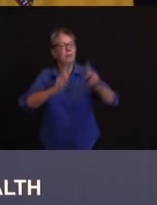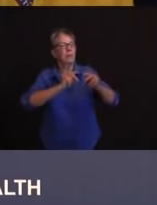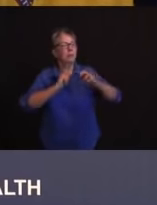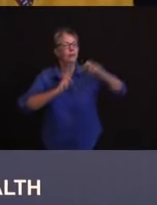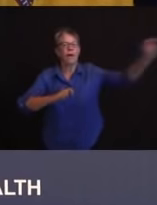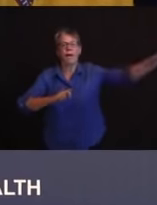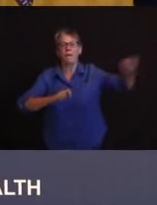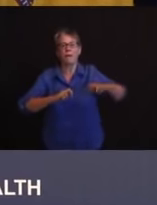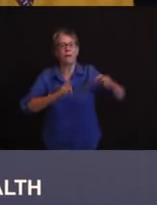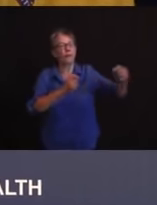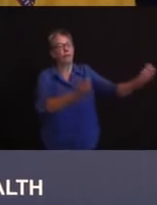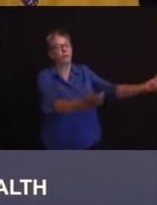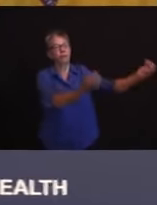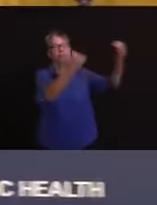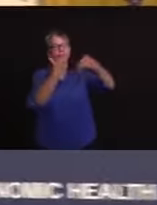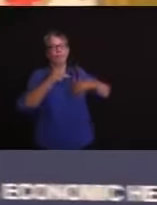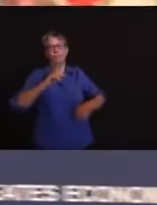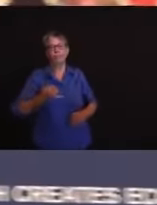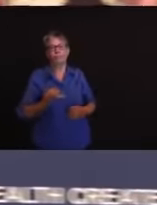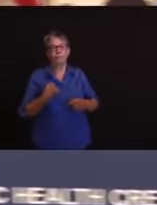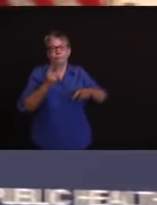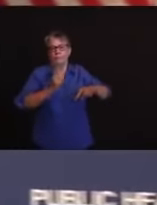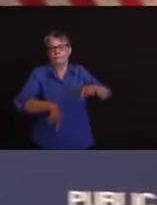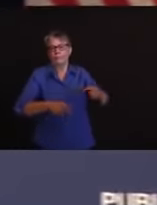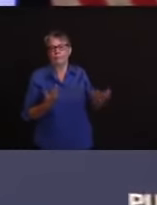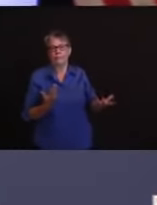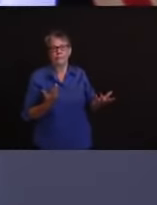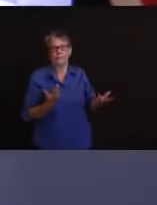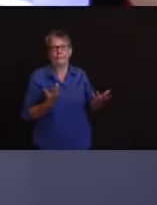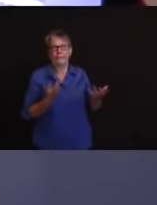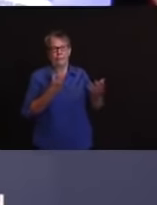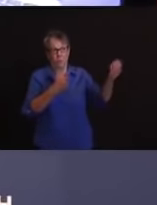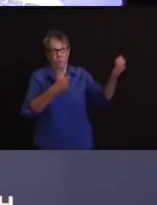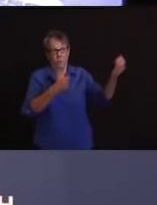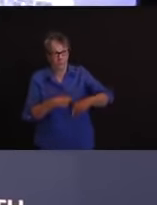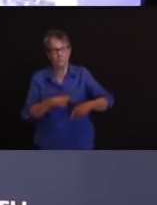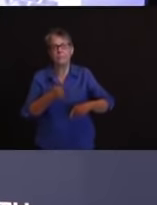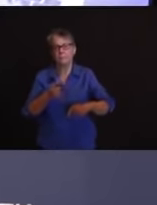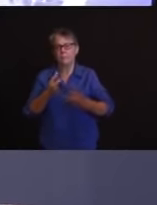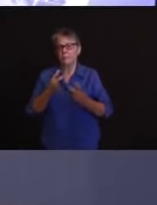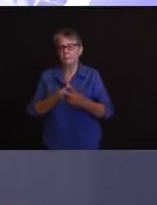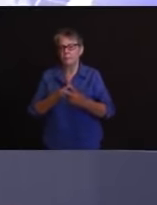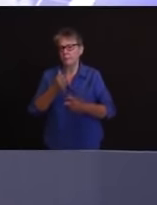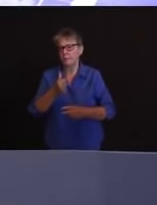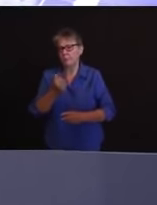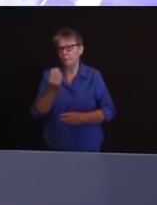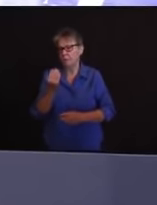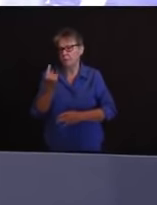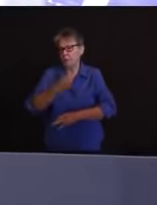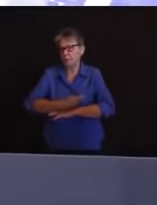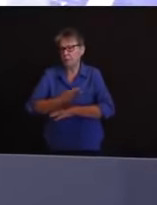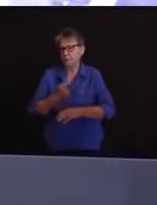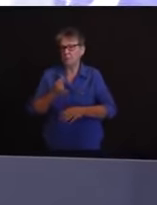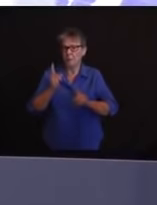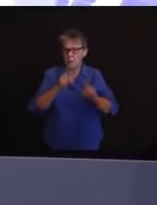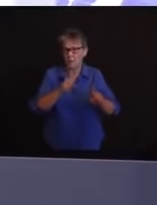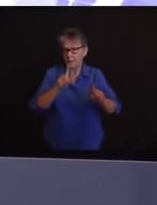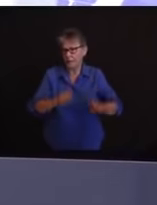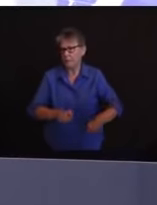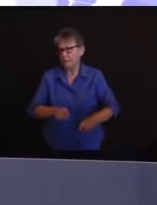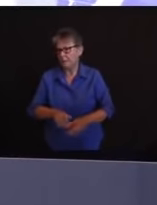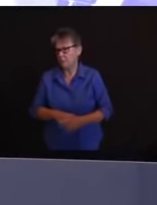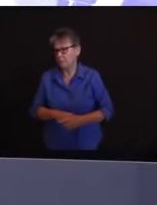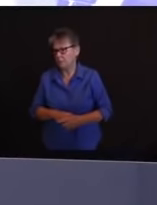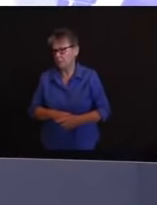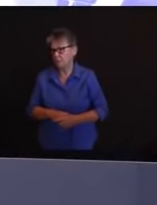Thoughts? Yeah, I'd like Ed to talk about the epi curves that they look at from the